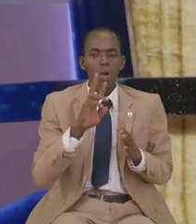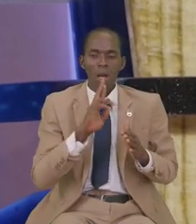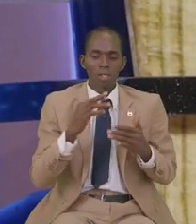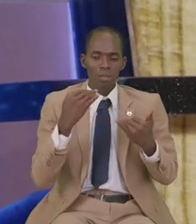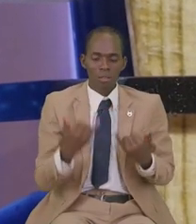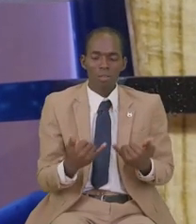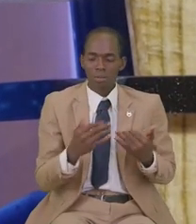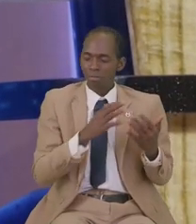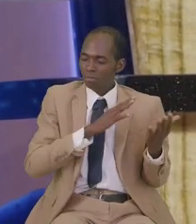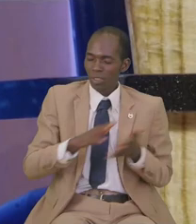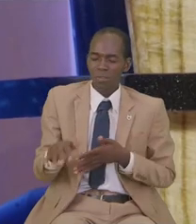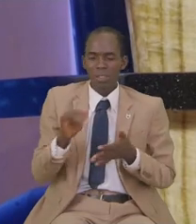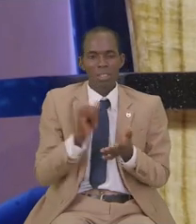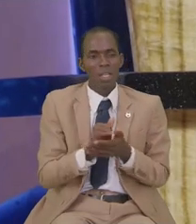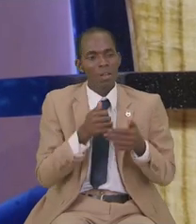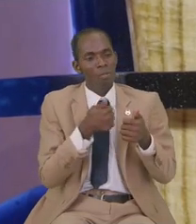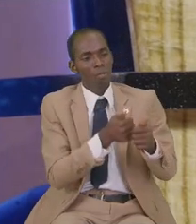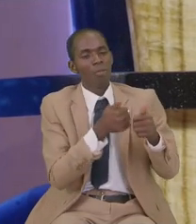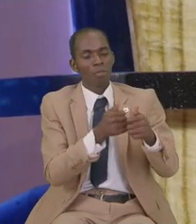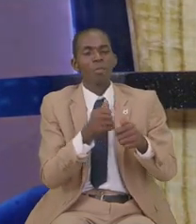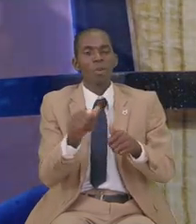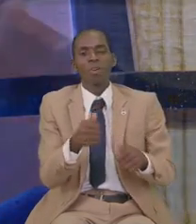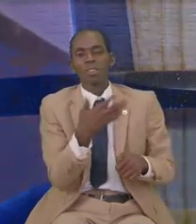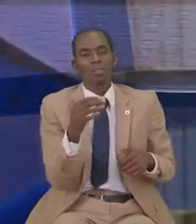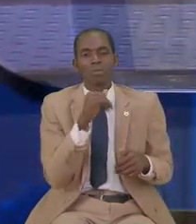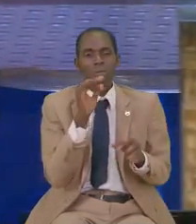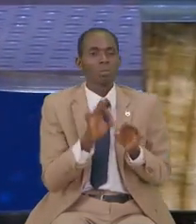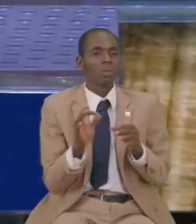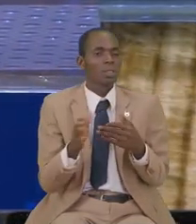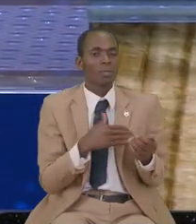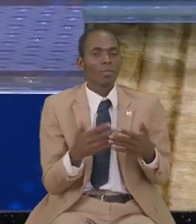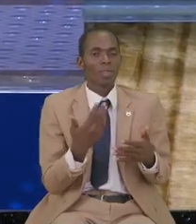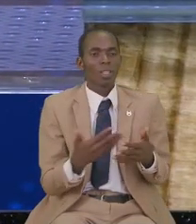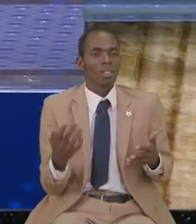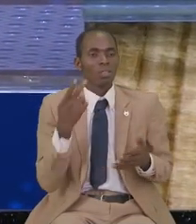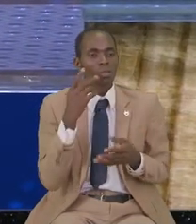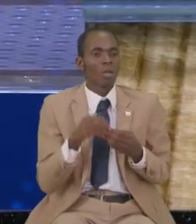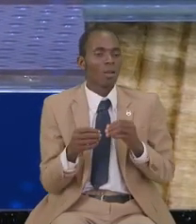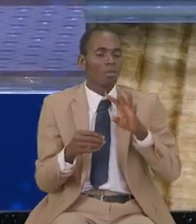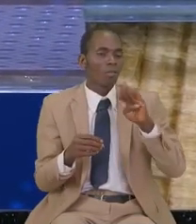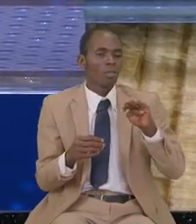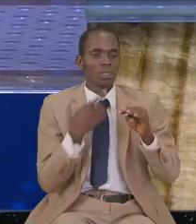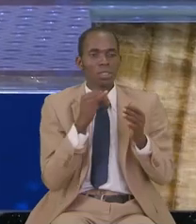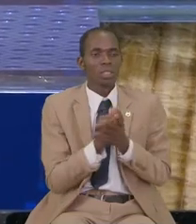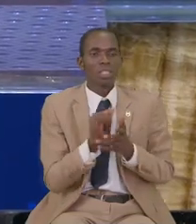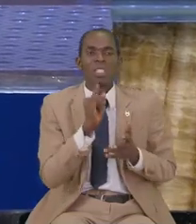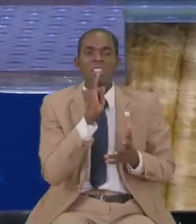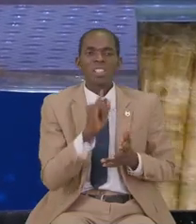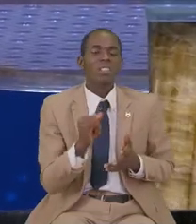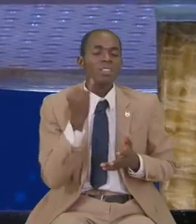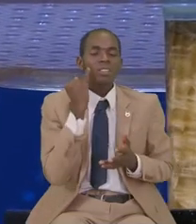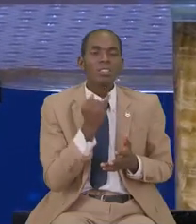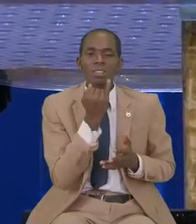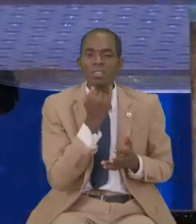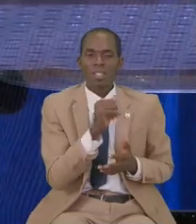that, and you're following after broken cisterns. Look at verse 14. In verse 14, is Israel a servant? I called